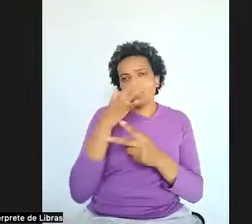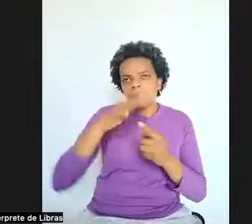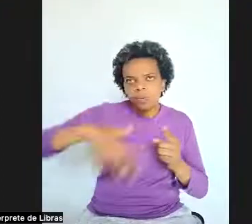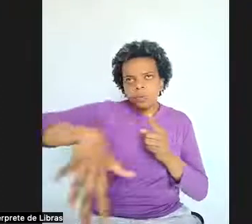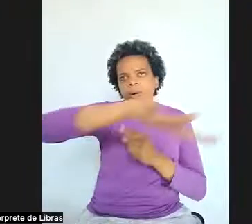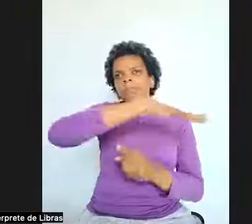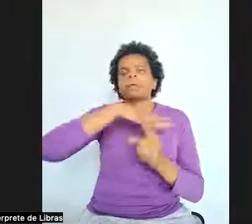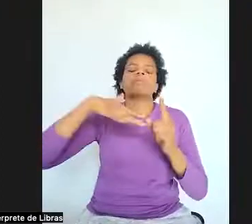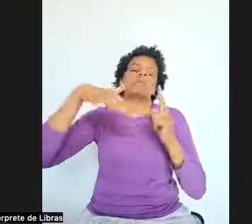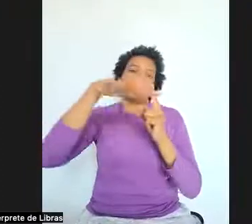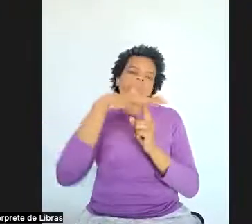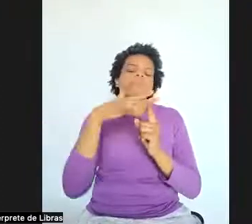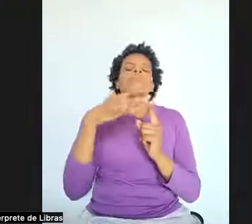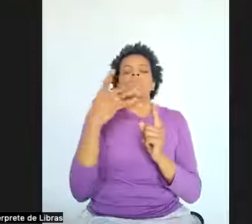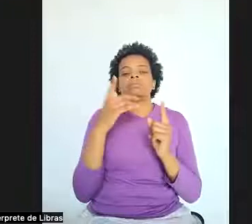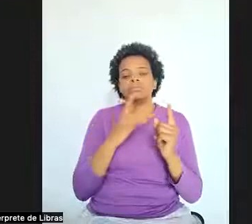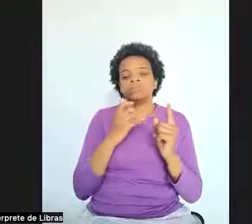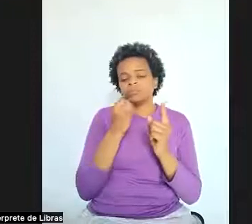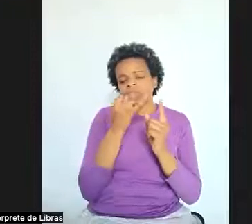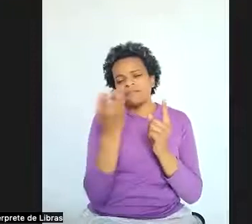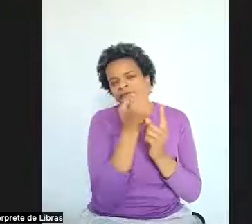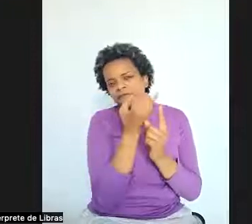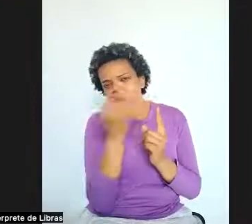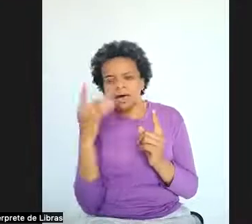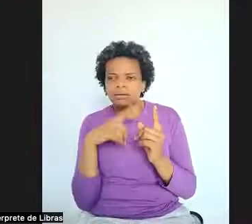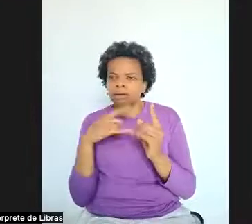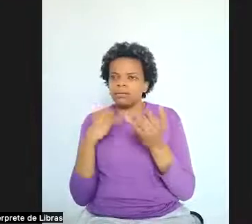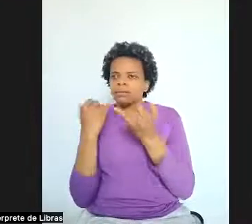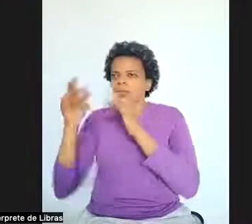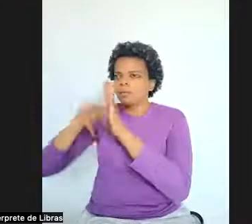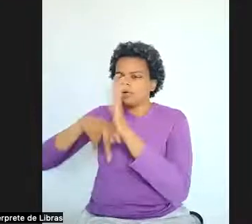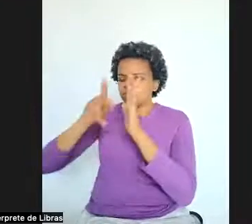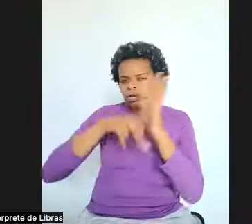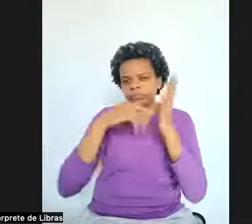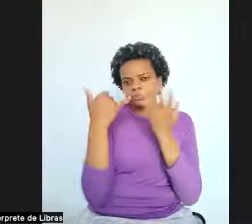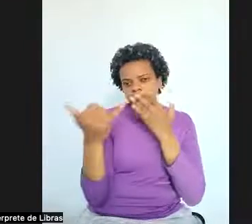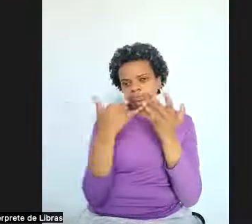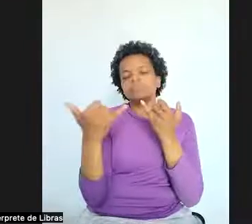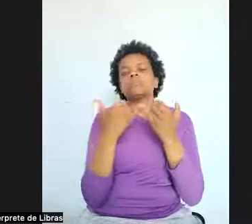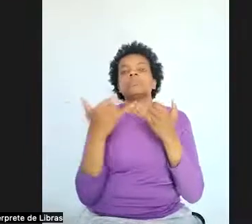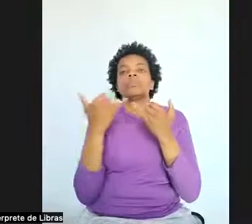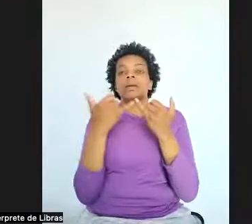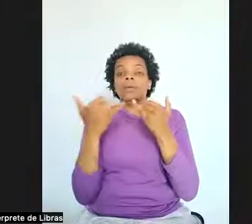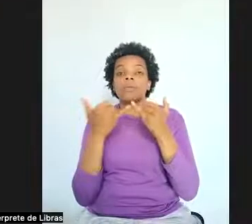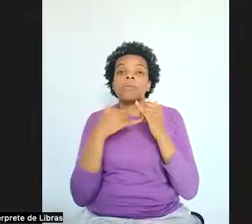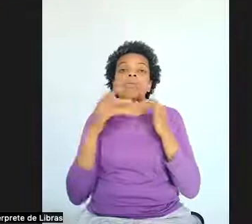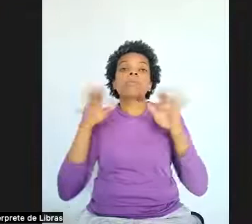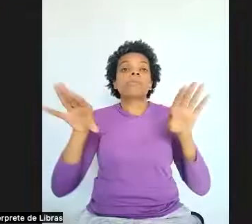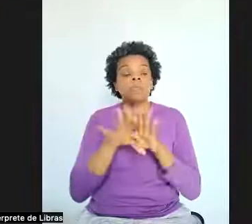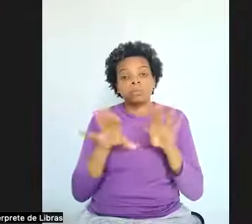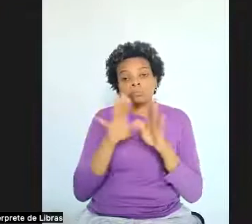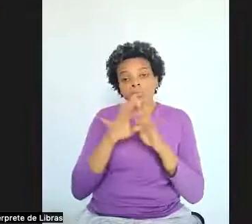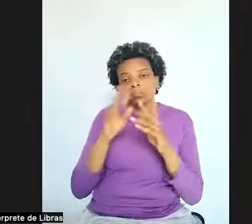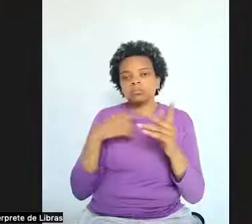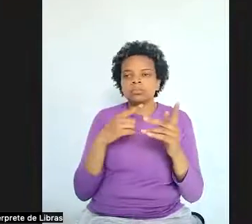and when we go to a more grassroots